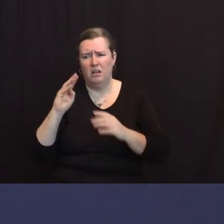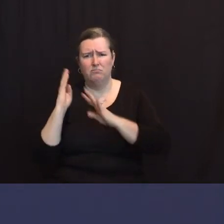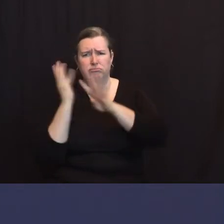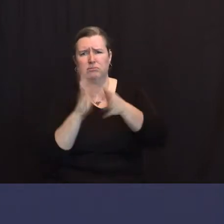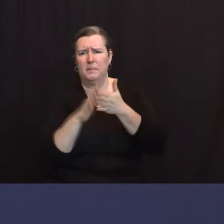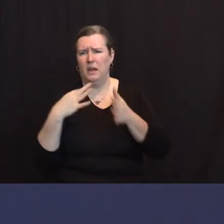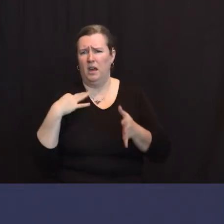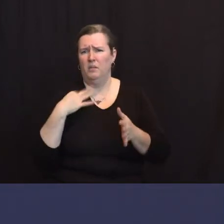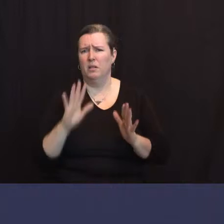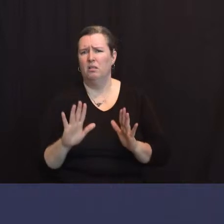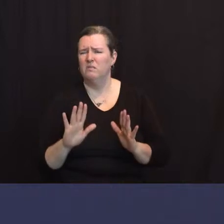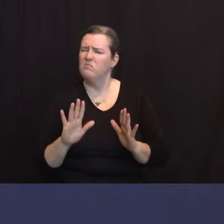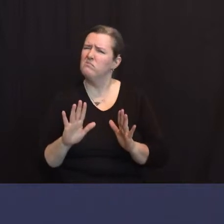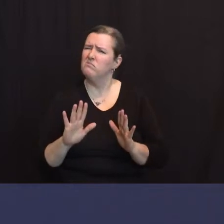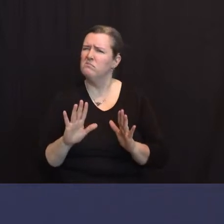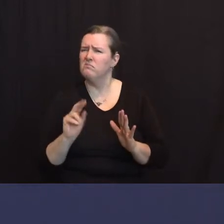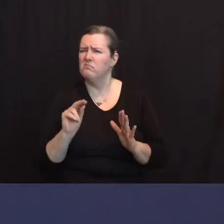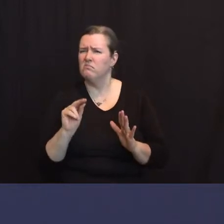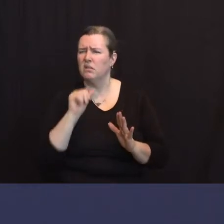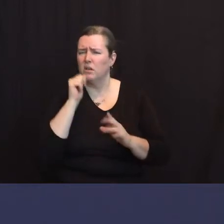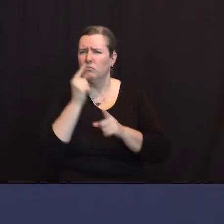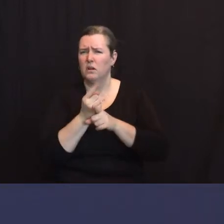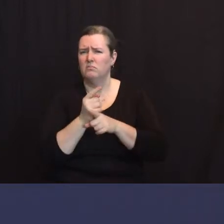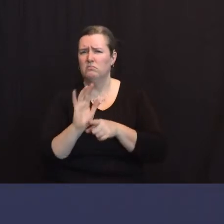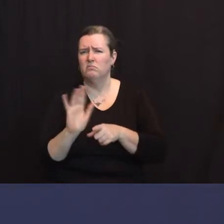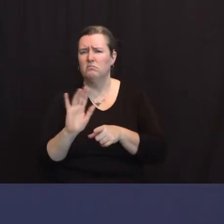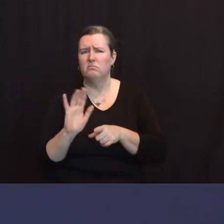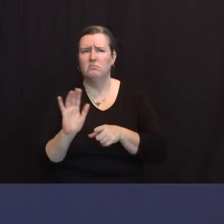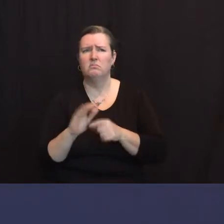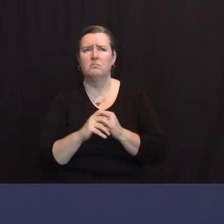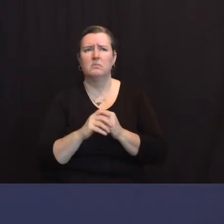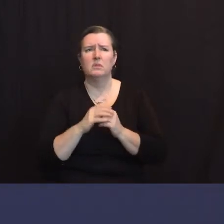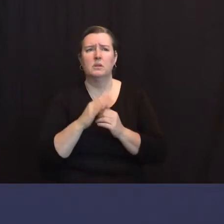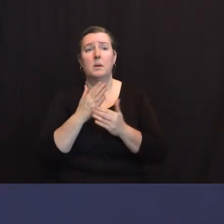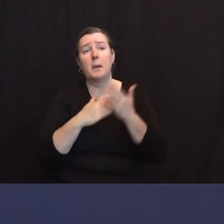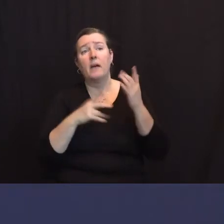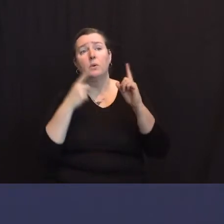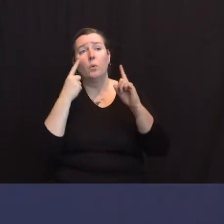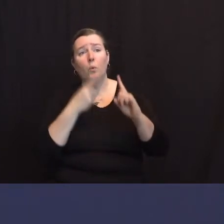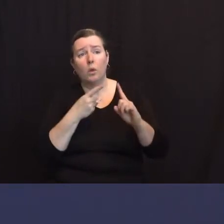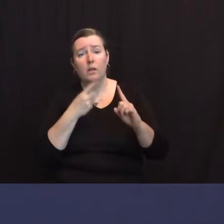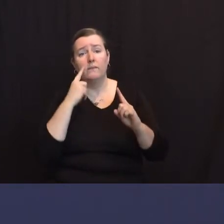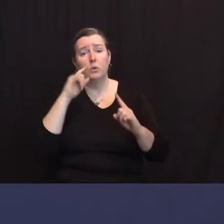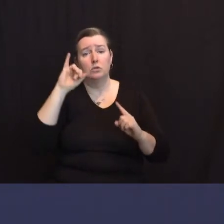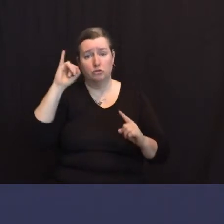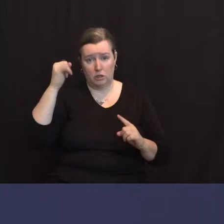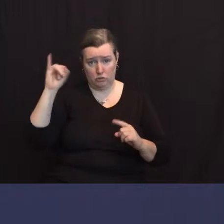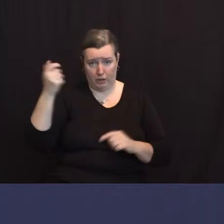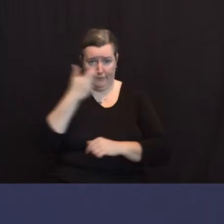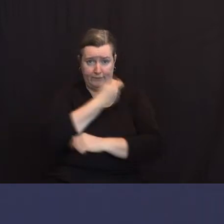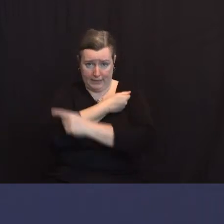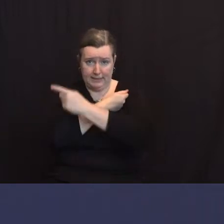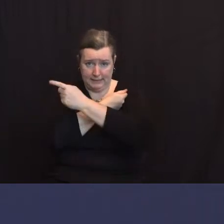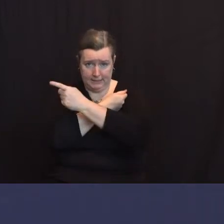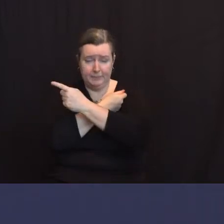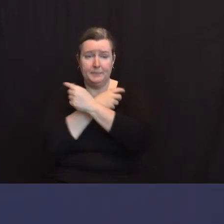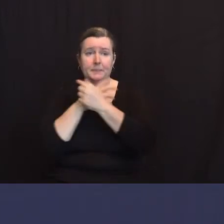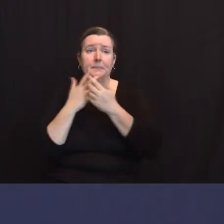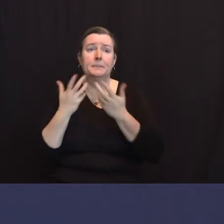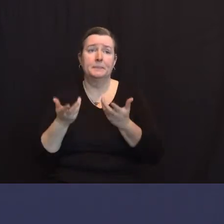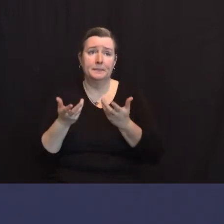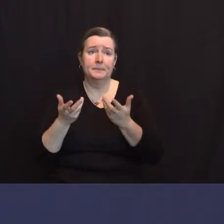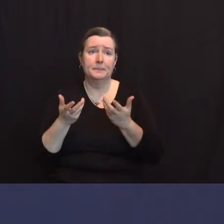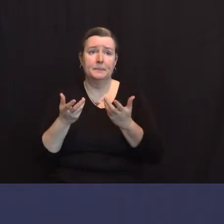that. Part of the objective of the Johnson & Johnson vaccine is to get to folks exactly as you've described. So residents